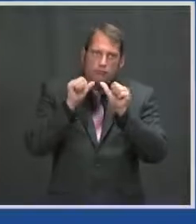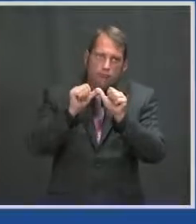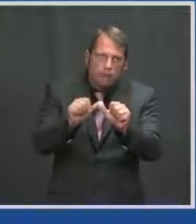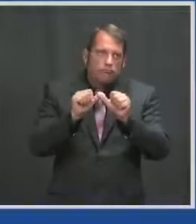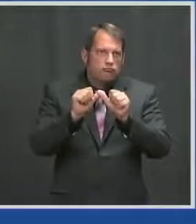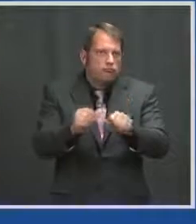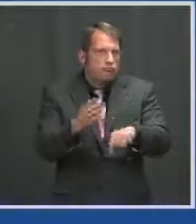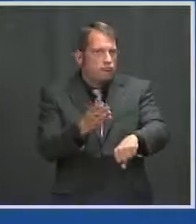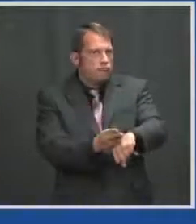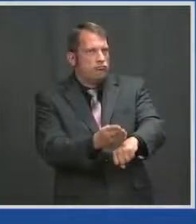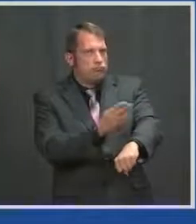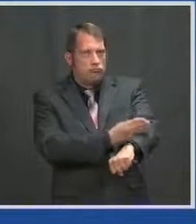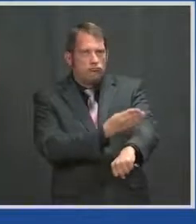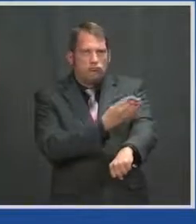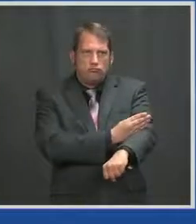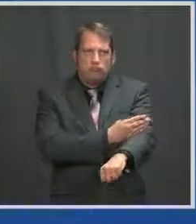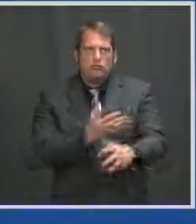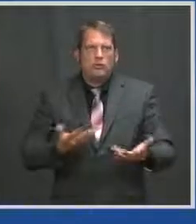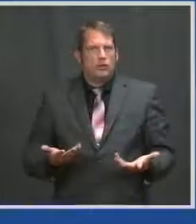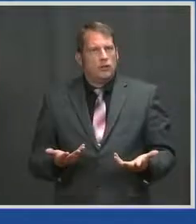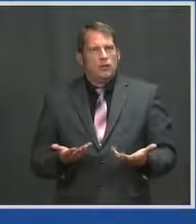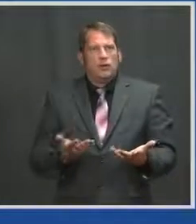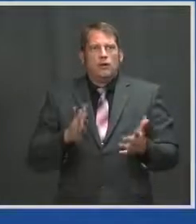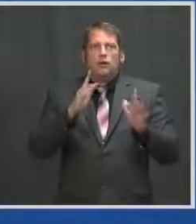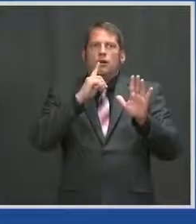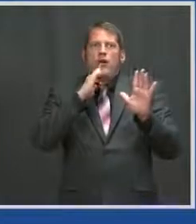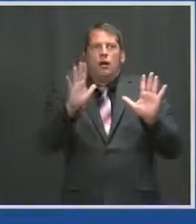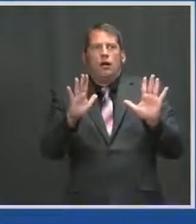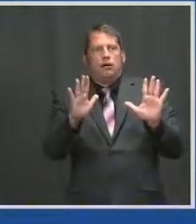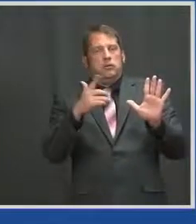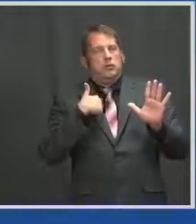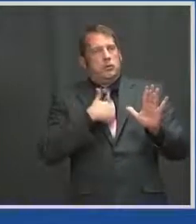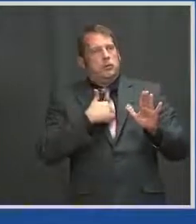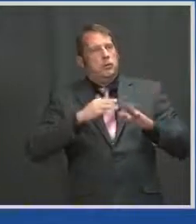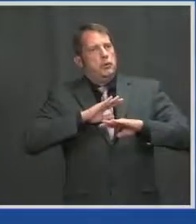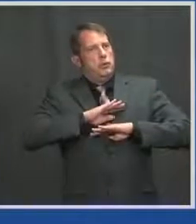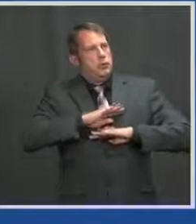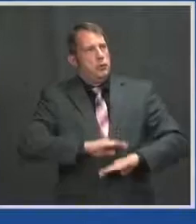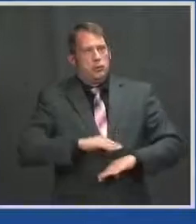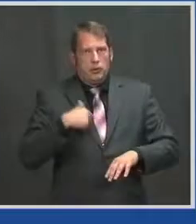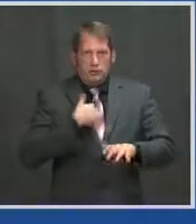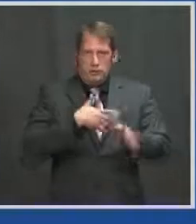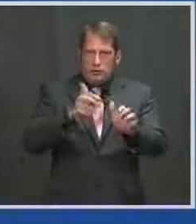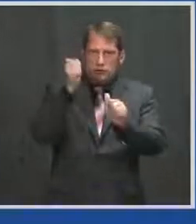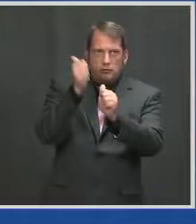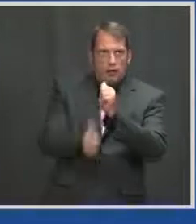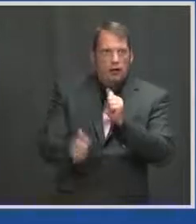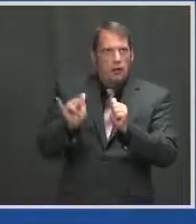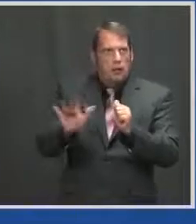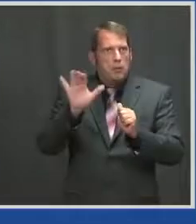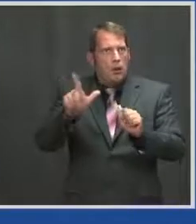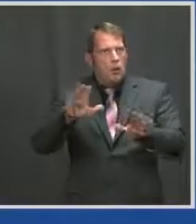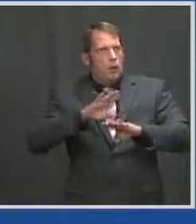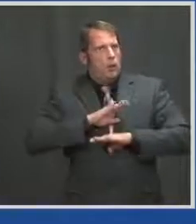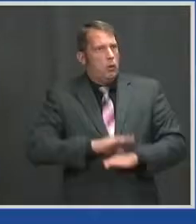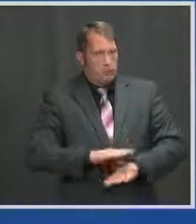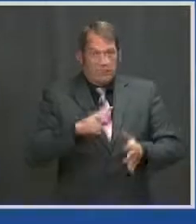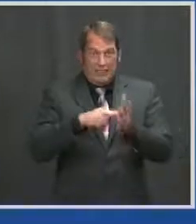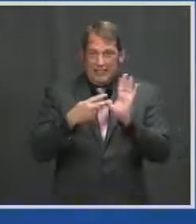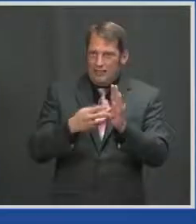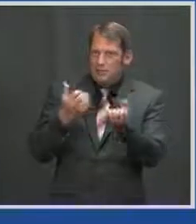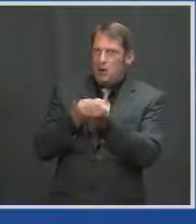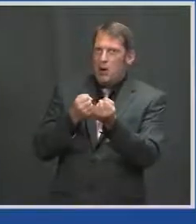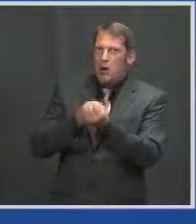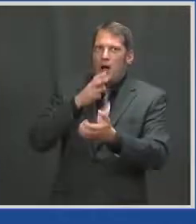passed the American Rescue Plan. Help is here, and more help is on the way, and more help is needed.